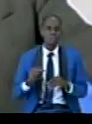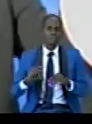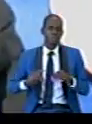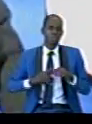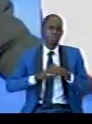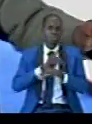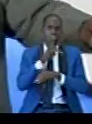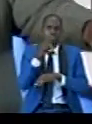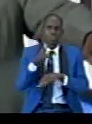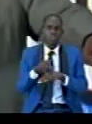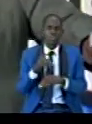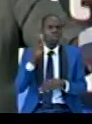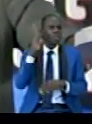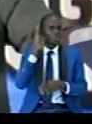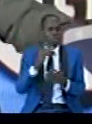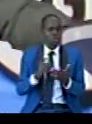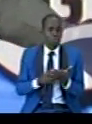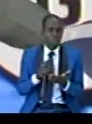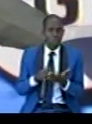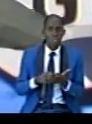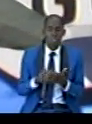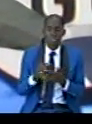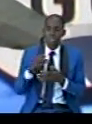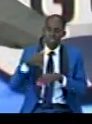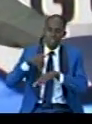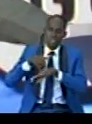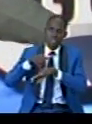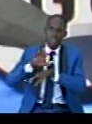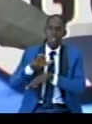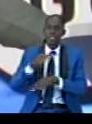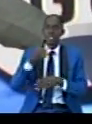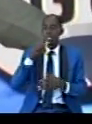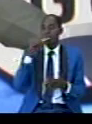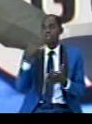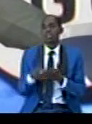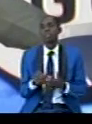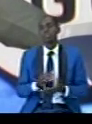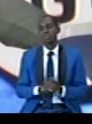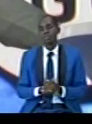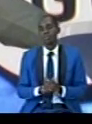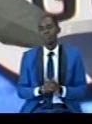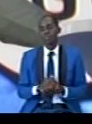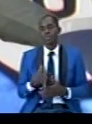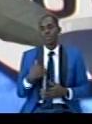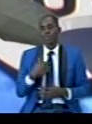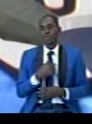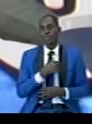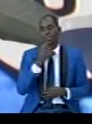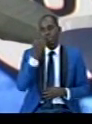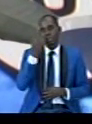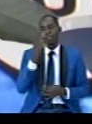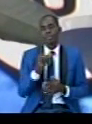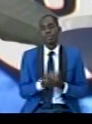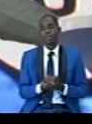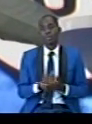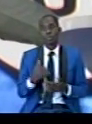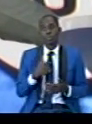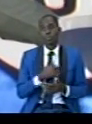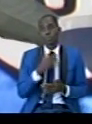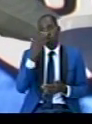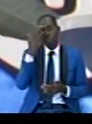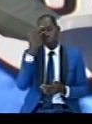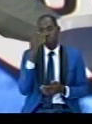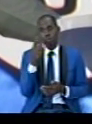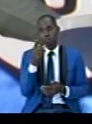they will even write to the person, they'll say, we understand, we know that you are forceful,